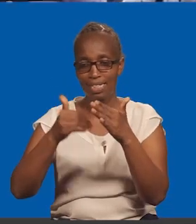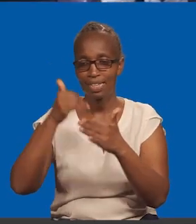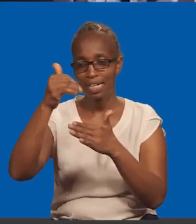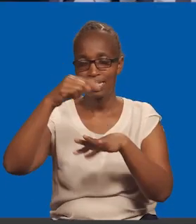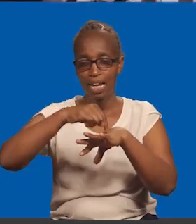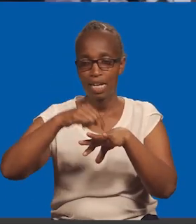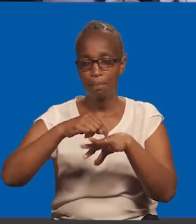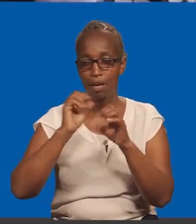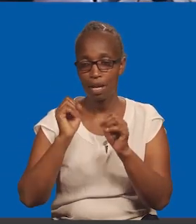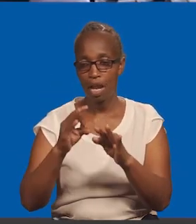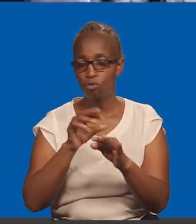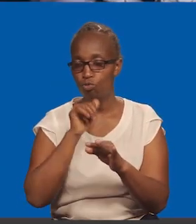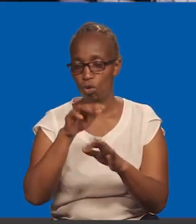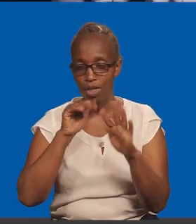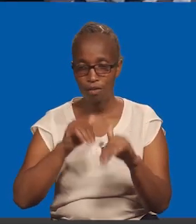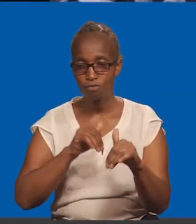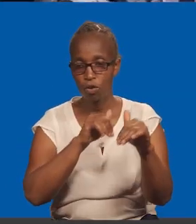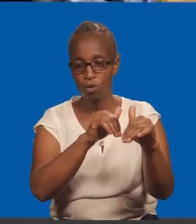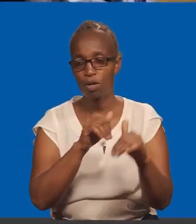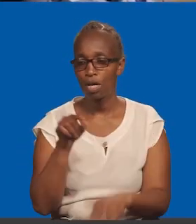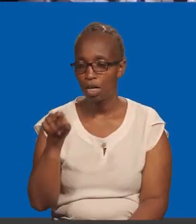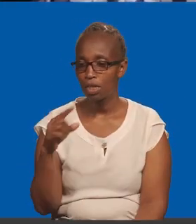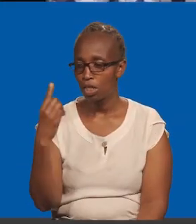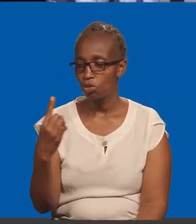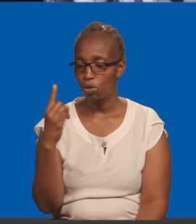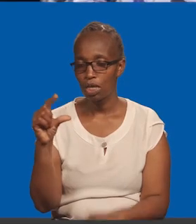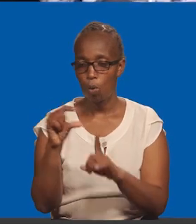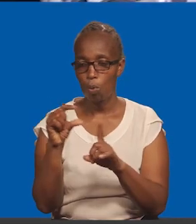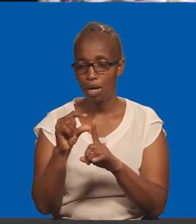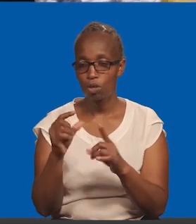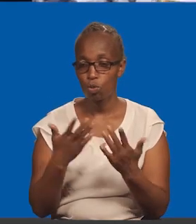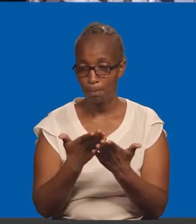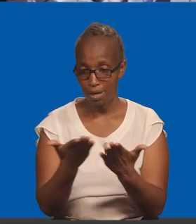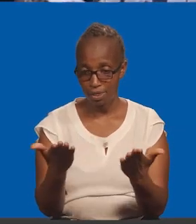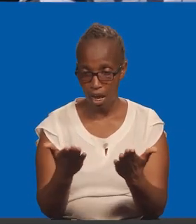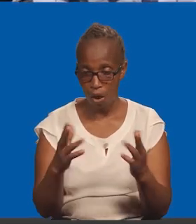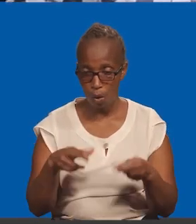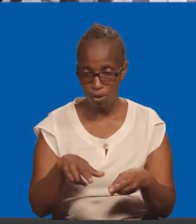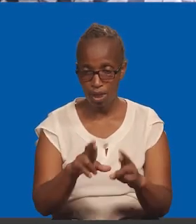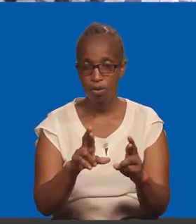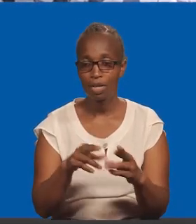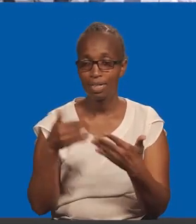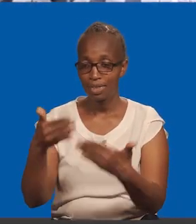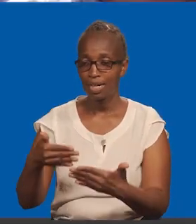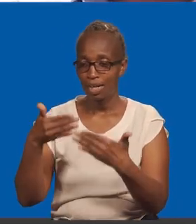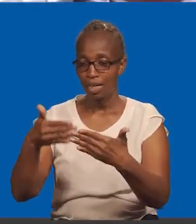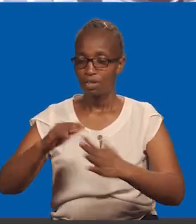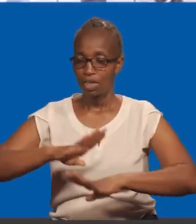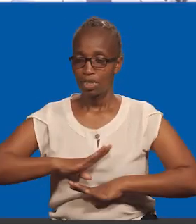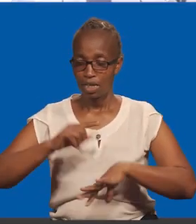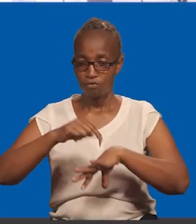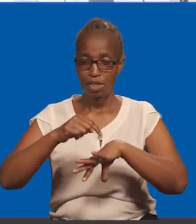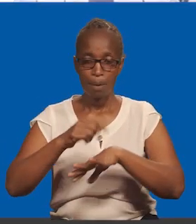when NTSA has not adhered to the regulations. Hiyo tu ndio maneno yetu, tutakuwa kwa barabara, fully NTSA.